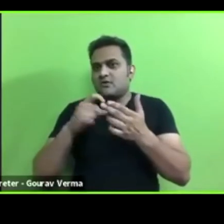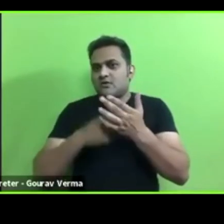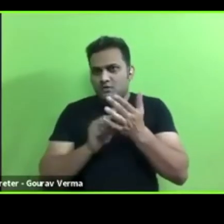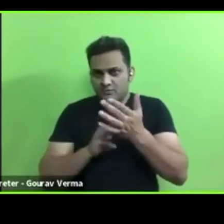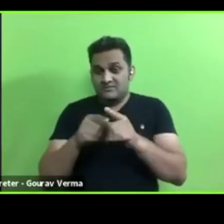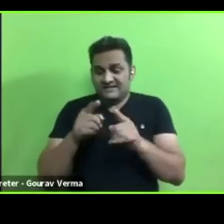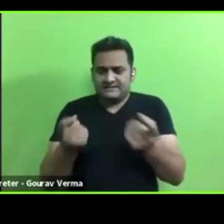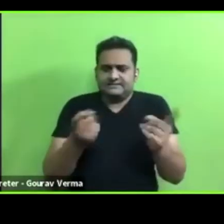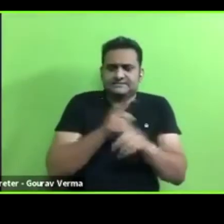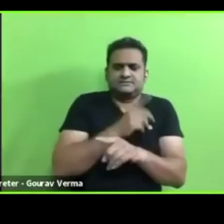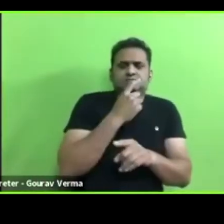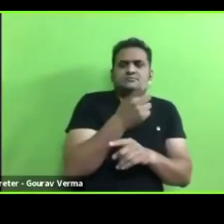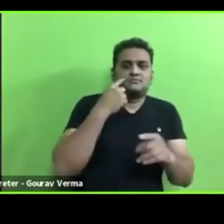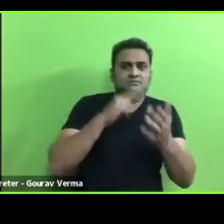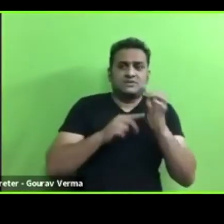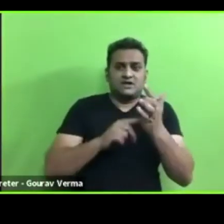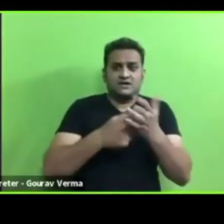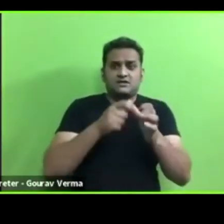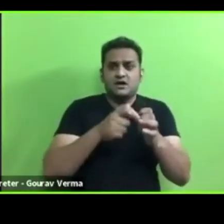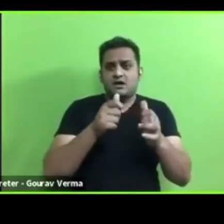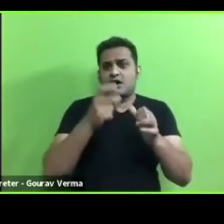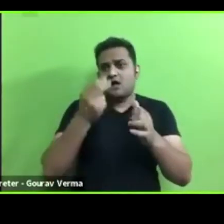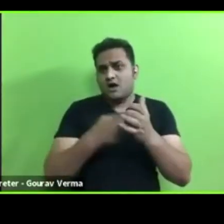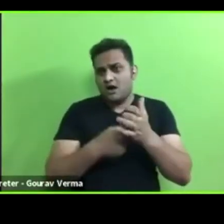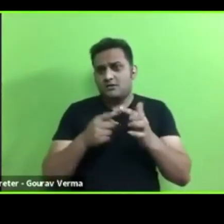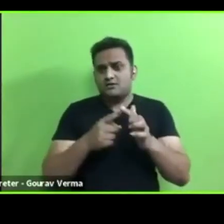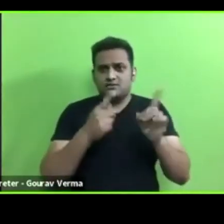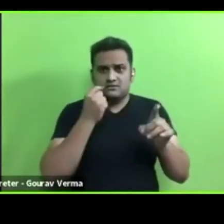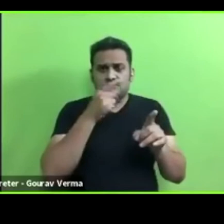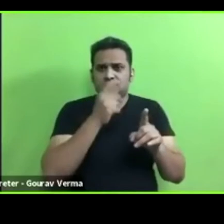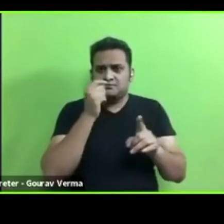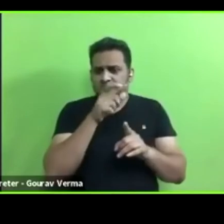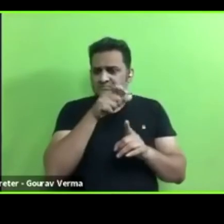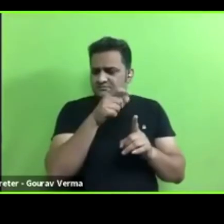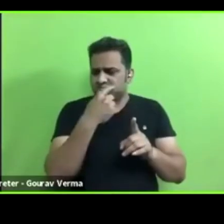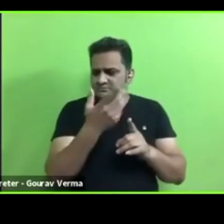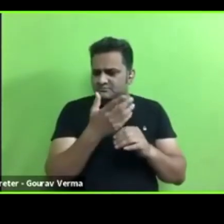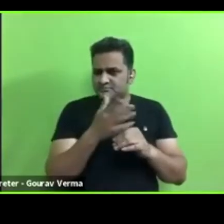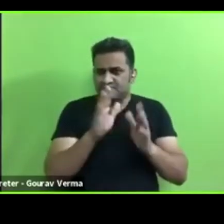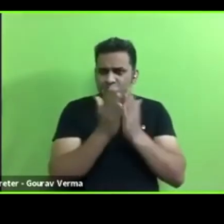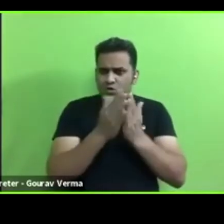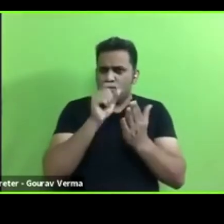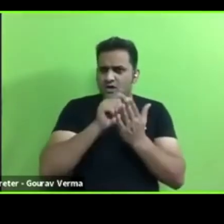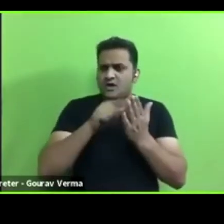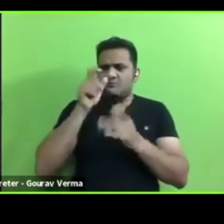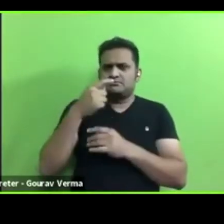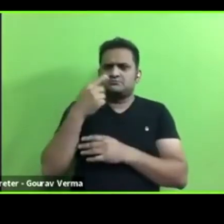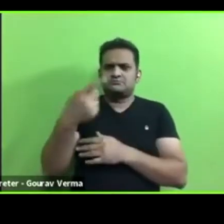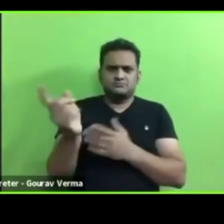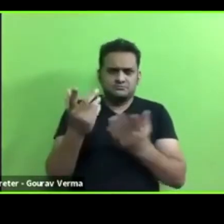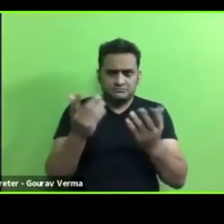inter-art forms. I'll end by what Thol Tirumavalavan, who came for the launch of the book, said. And it is a